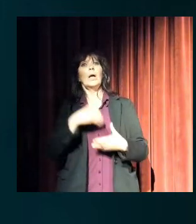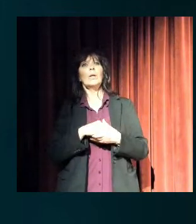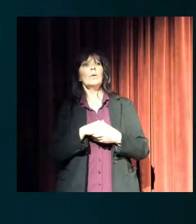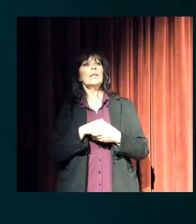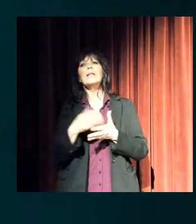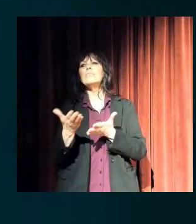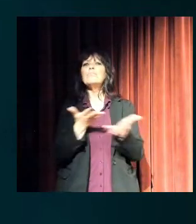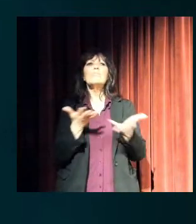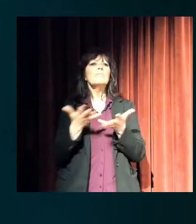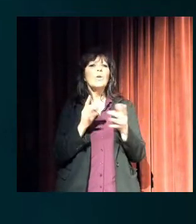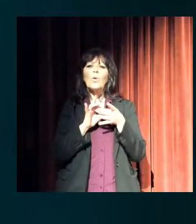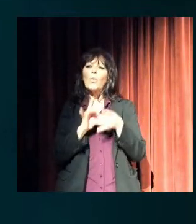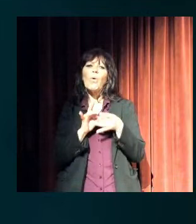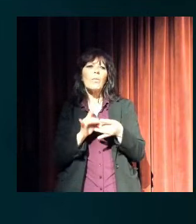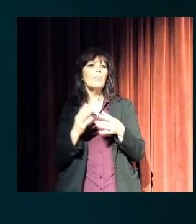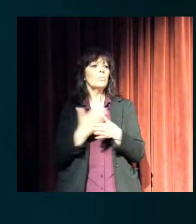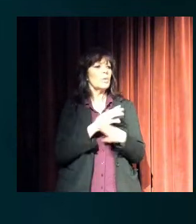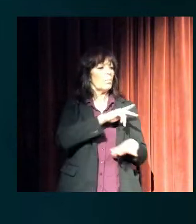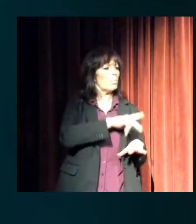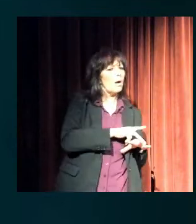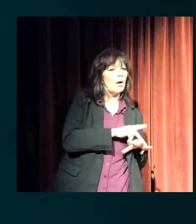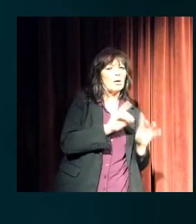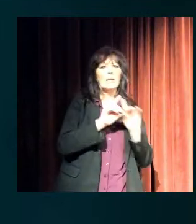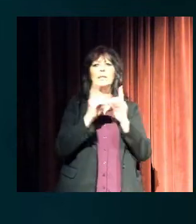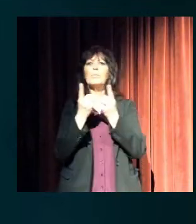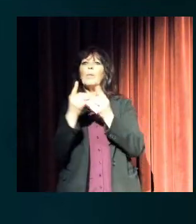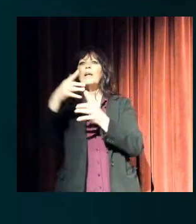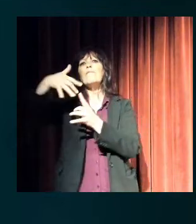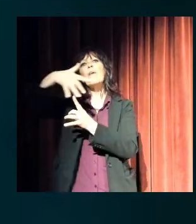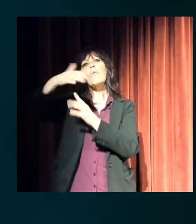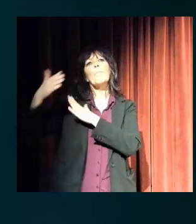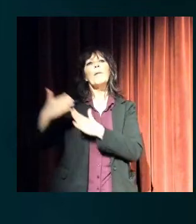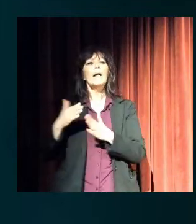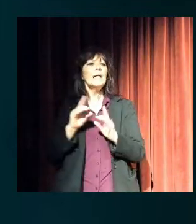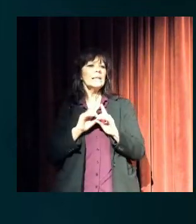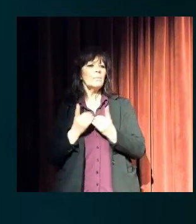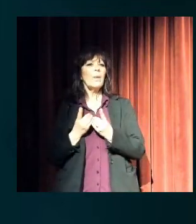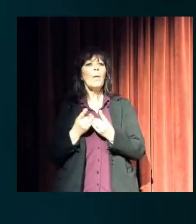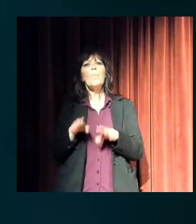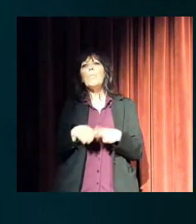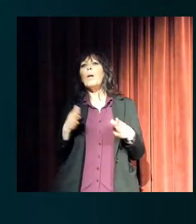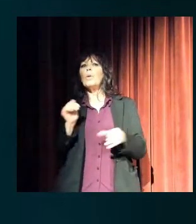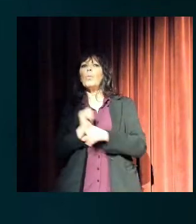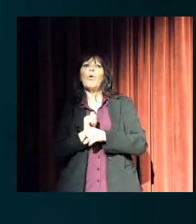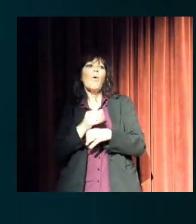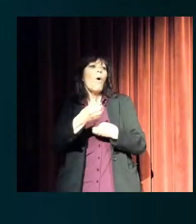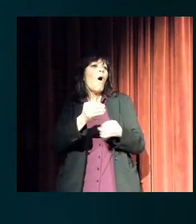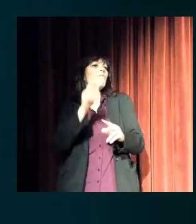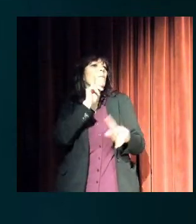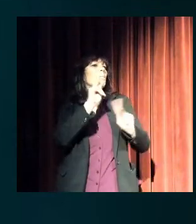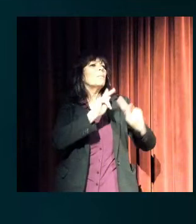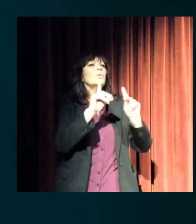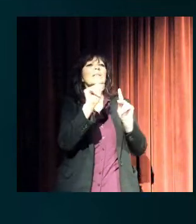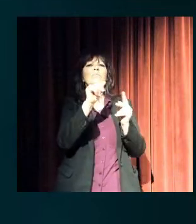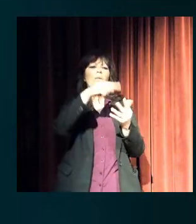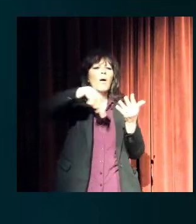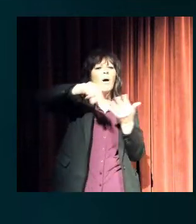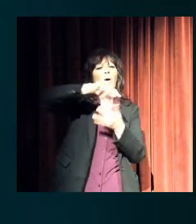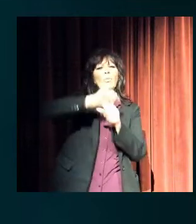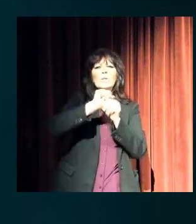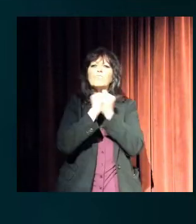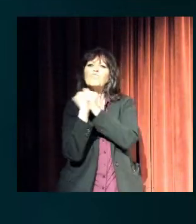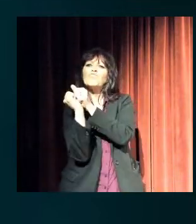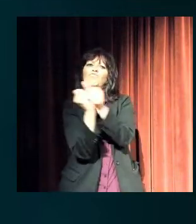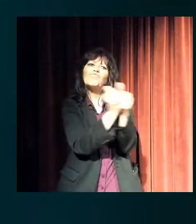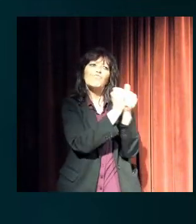interdepartmental cooperation between our parks, Department of Environment and Planning, Department of Public Works, the Office with People with Disabilities. They have